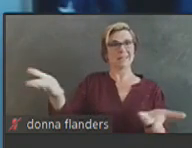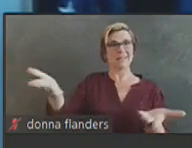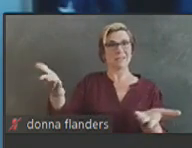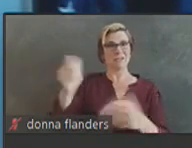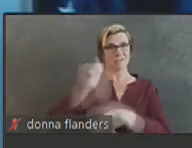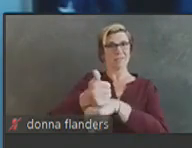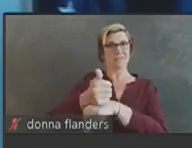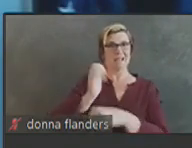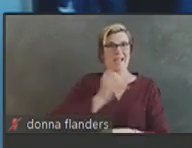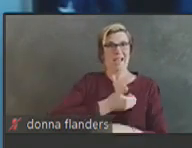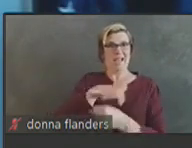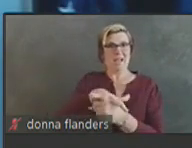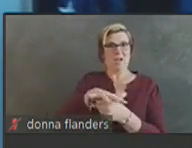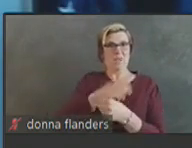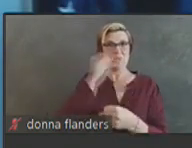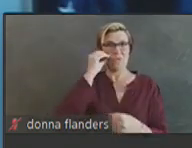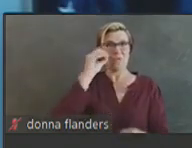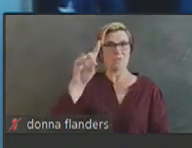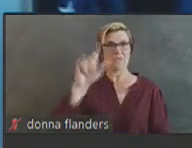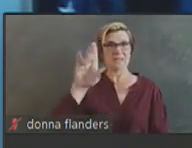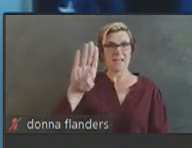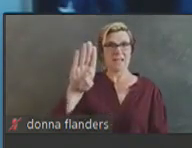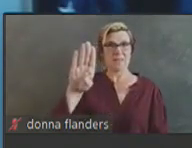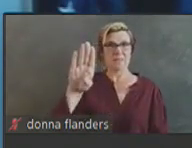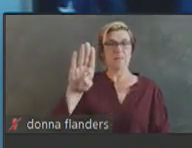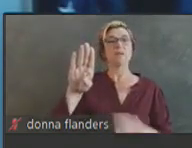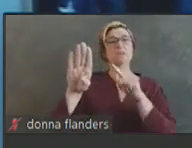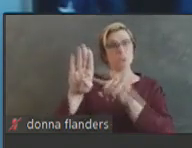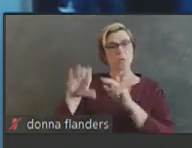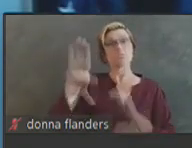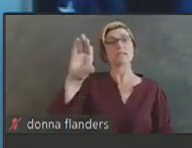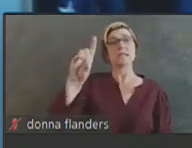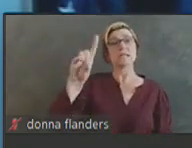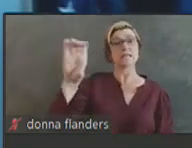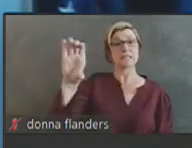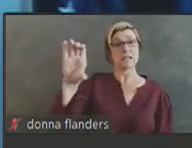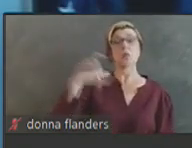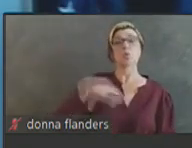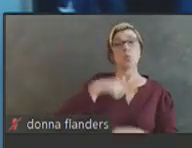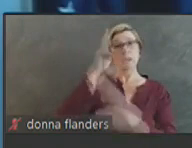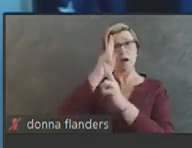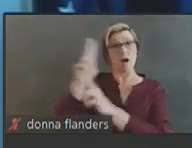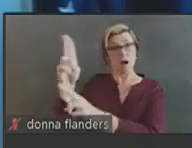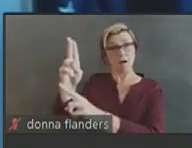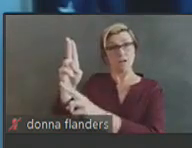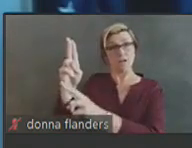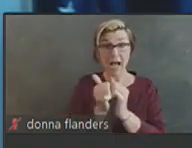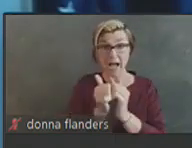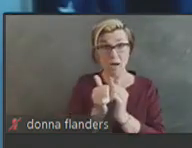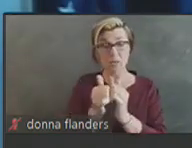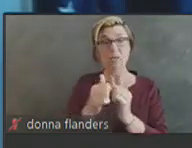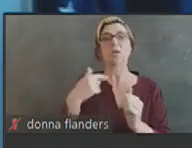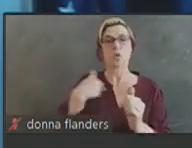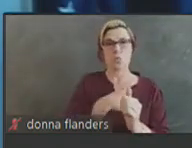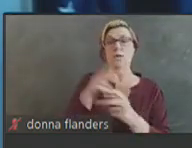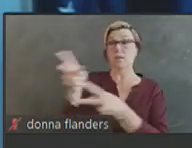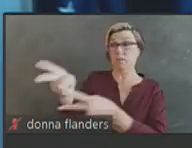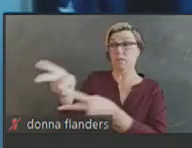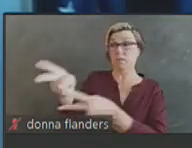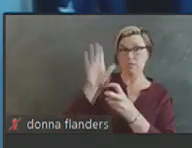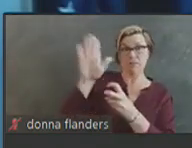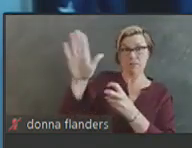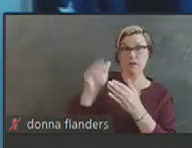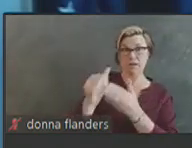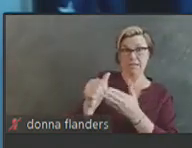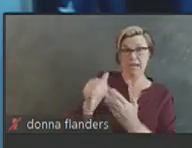wonderful, wonderful institution by following the guidelines, the directions, and the information that's provided to us and